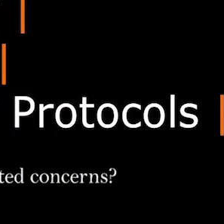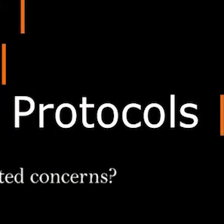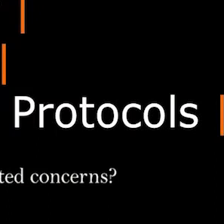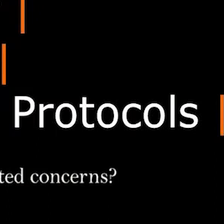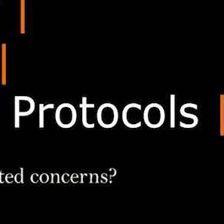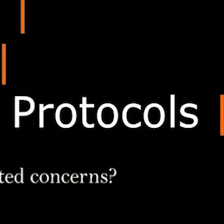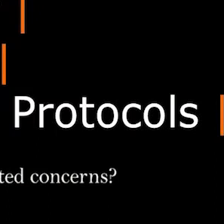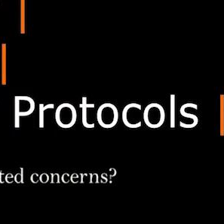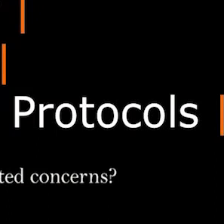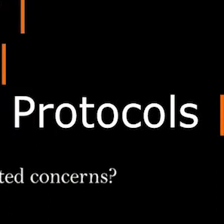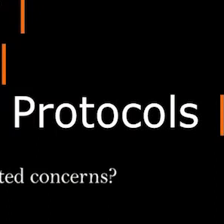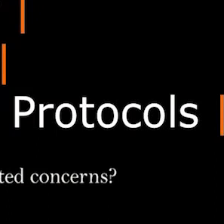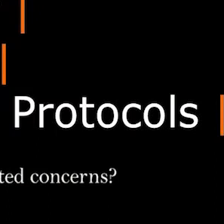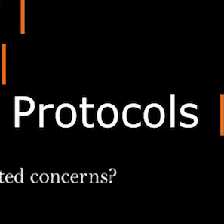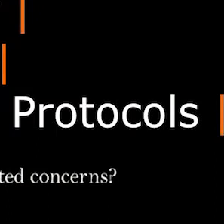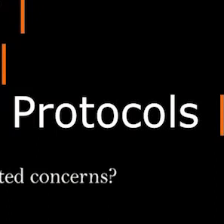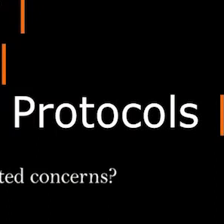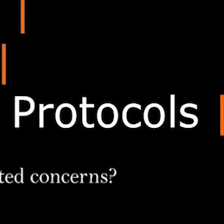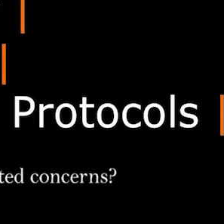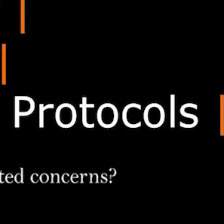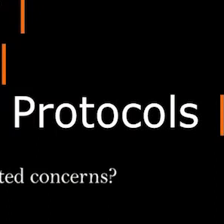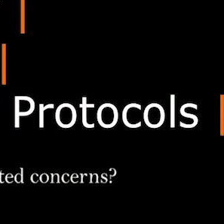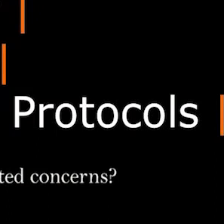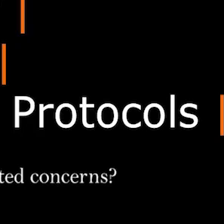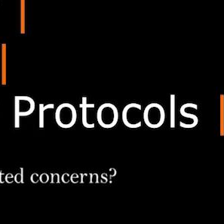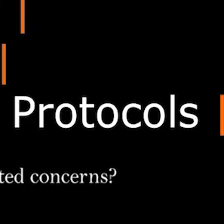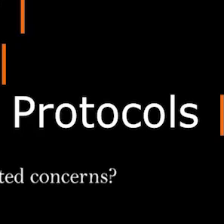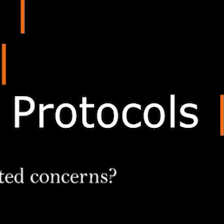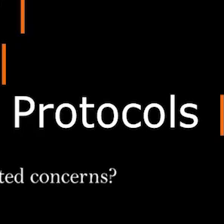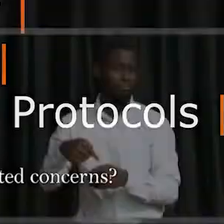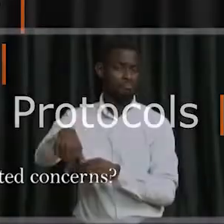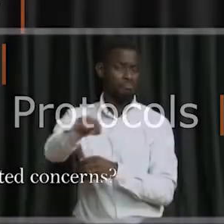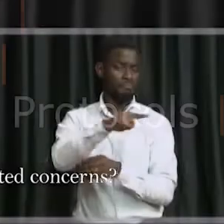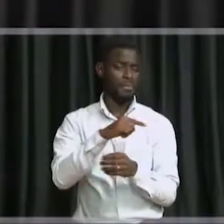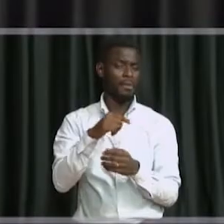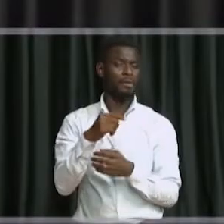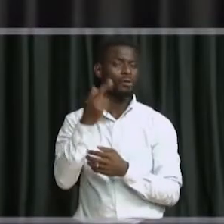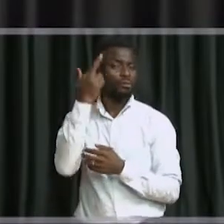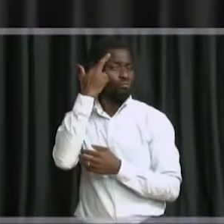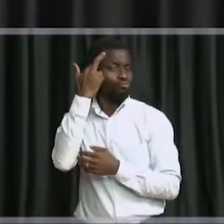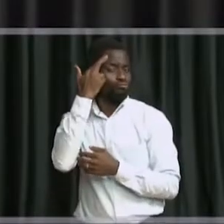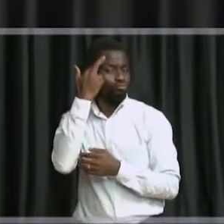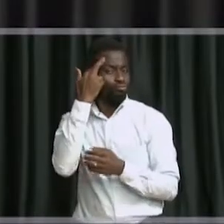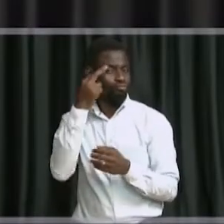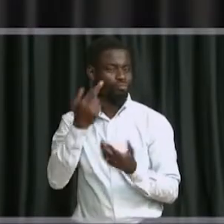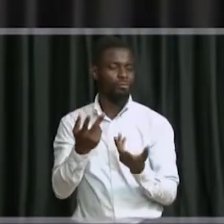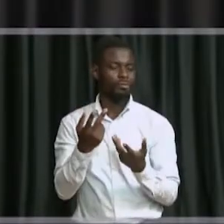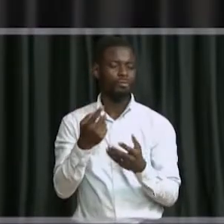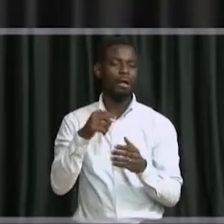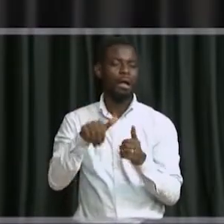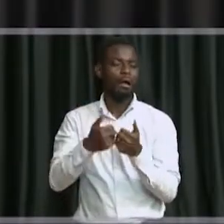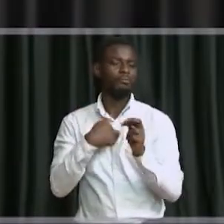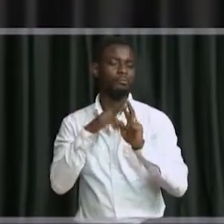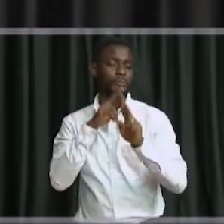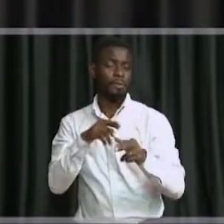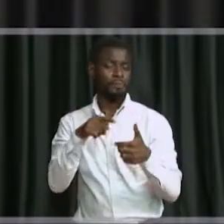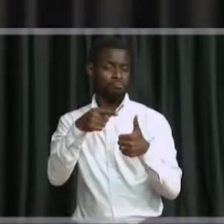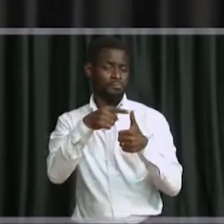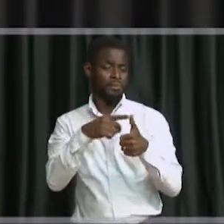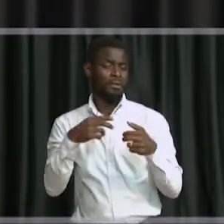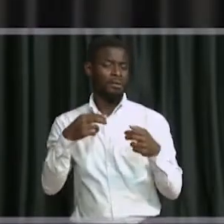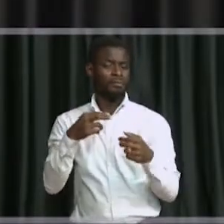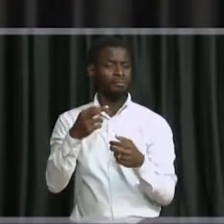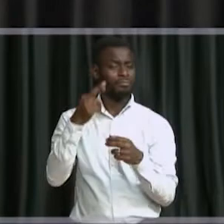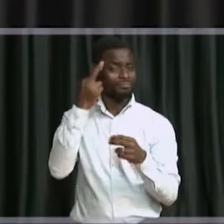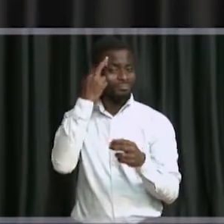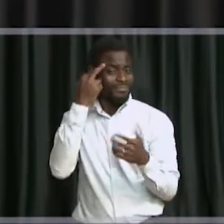customers hii eni daso awu covid-19 bire yimu diyo customers egin huu niyapumudeni bambo